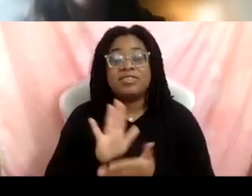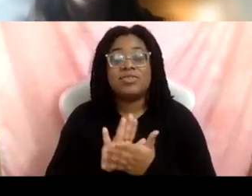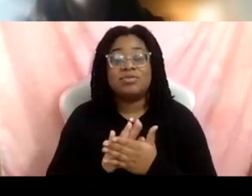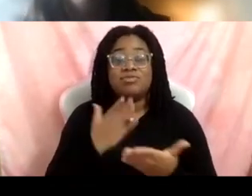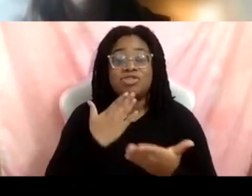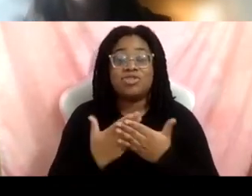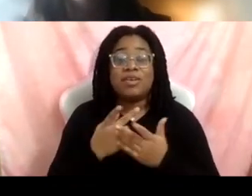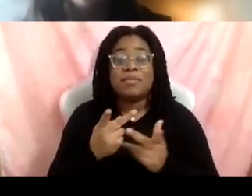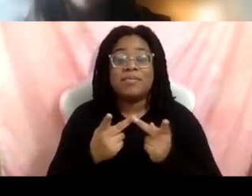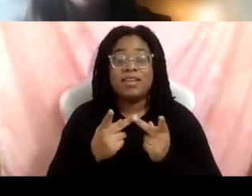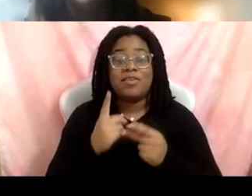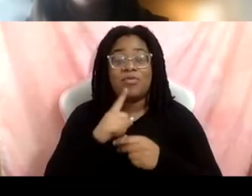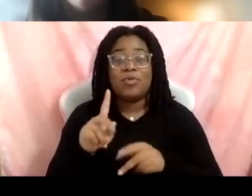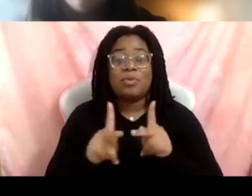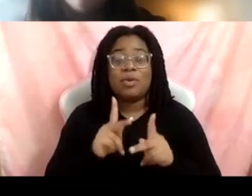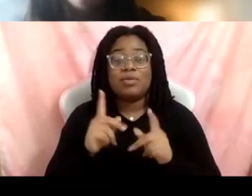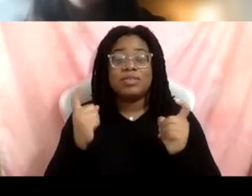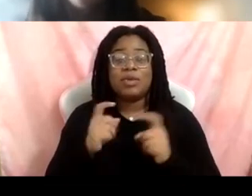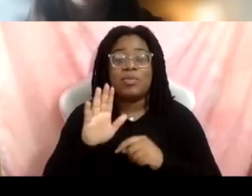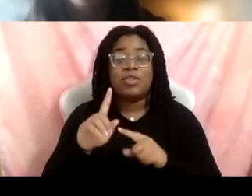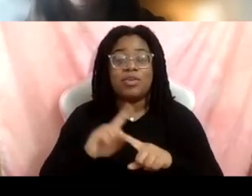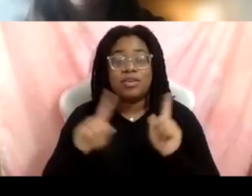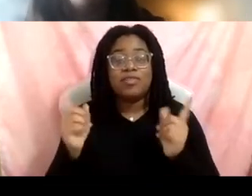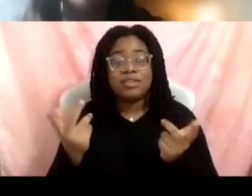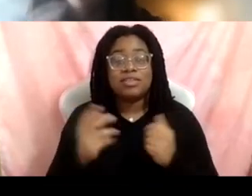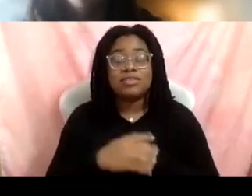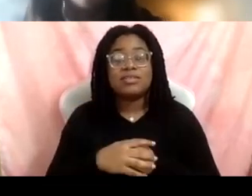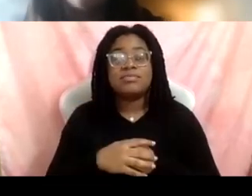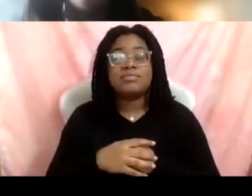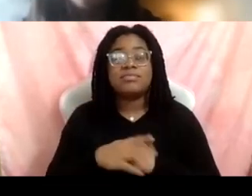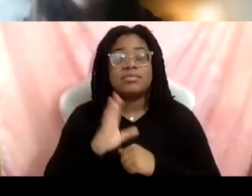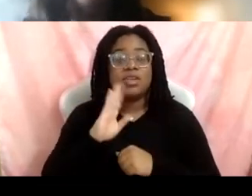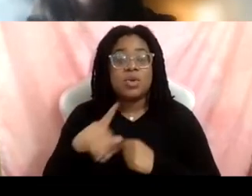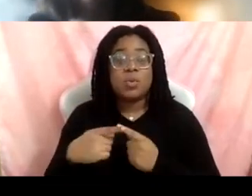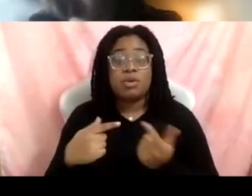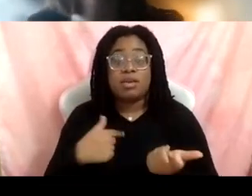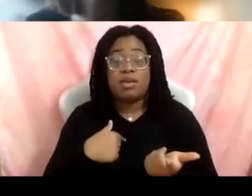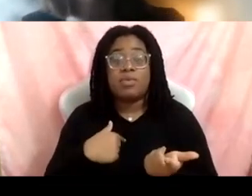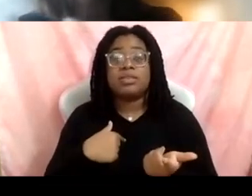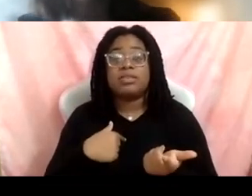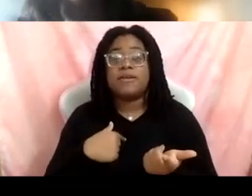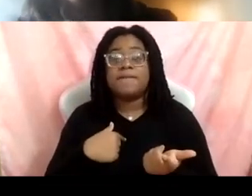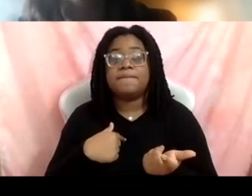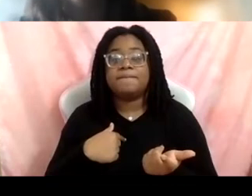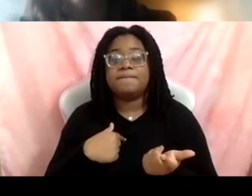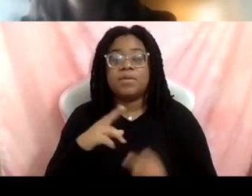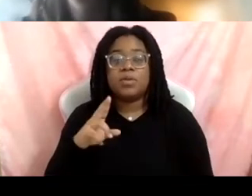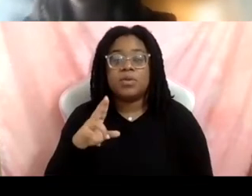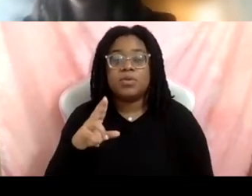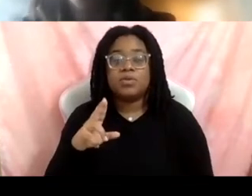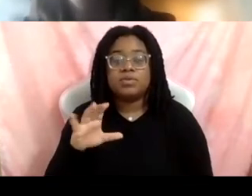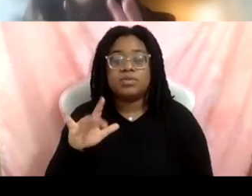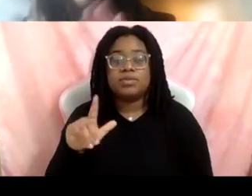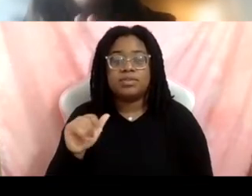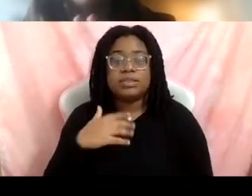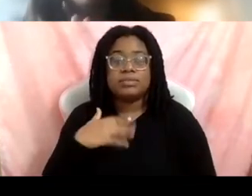for people to celebrate their differences. Like, I know, at least when I was at UCLA, my